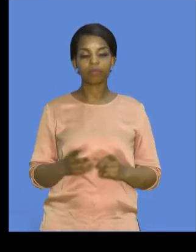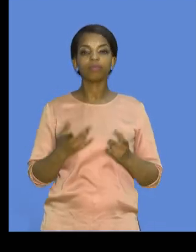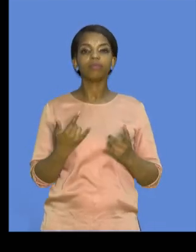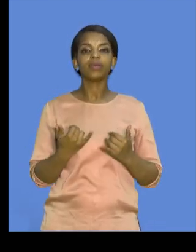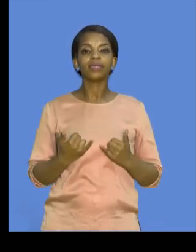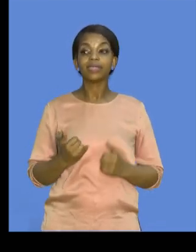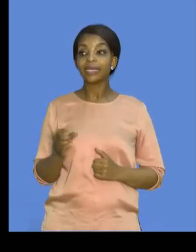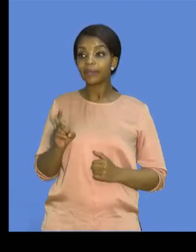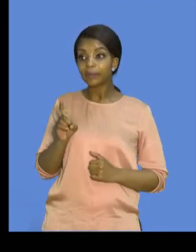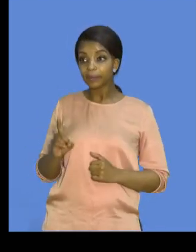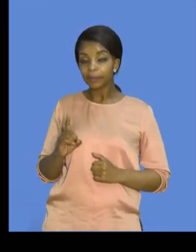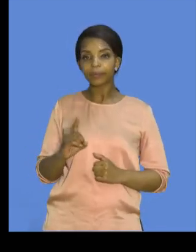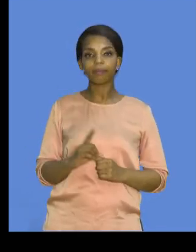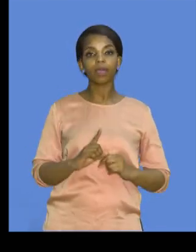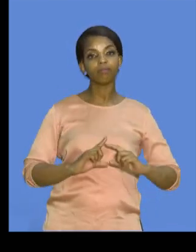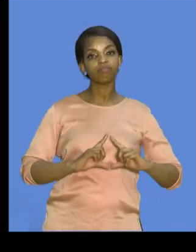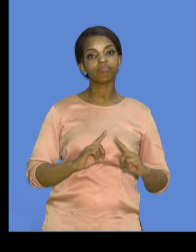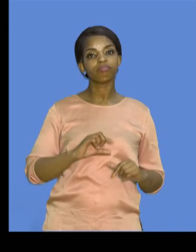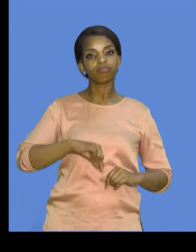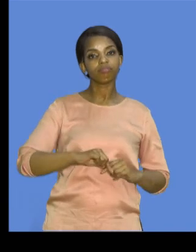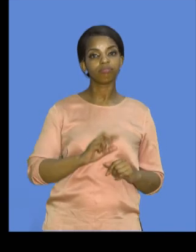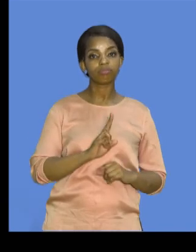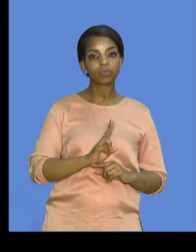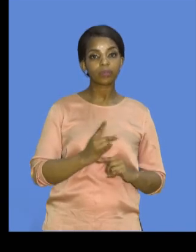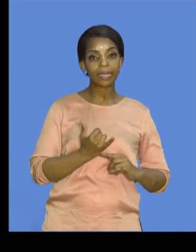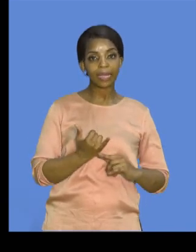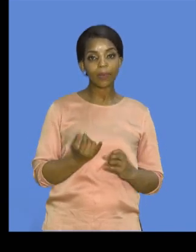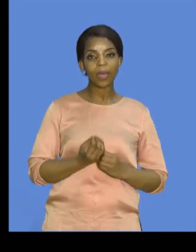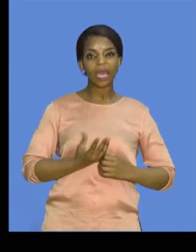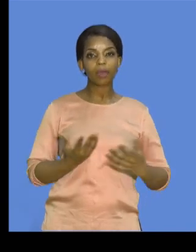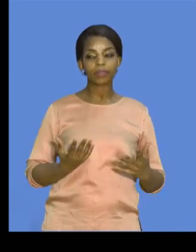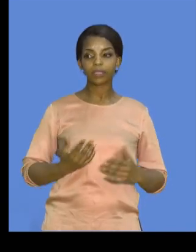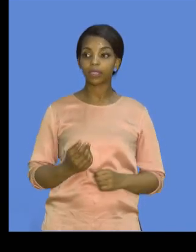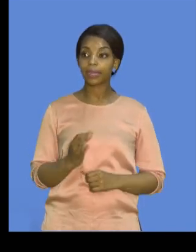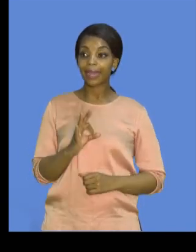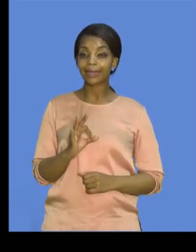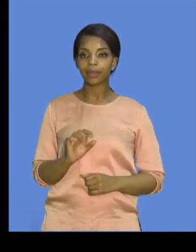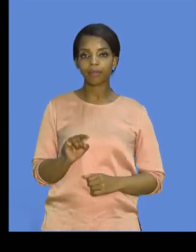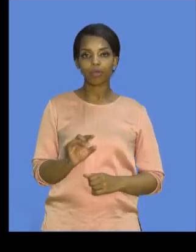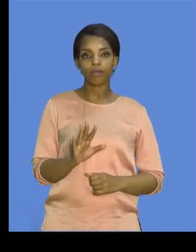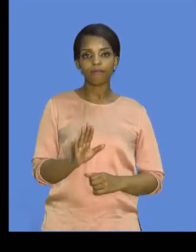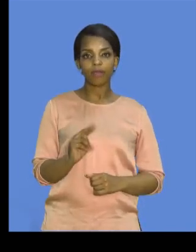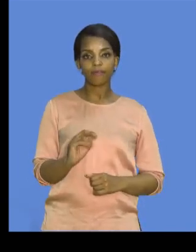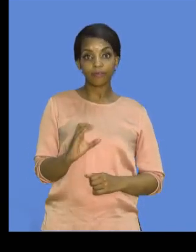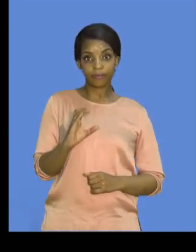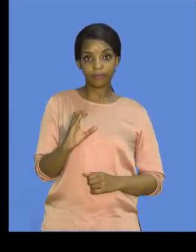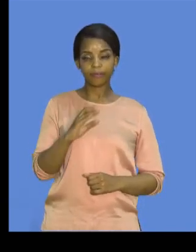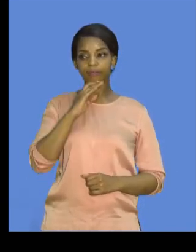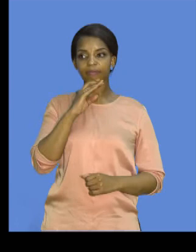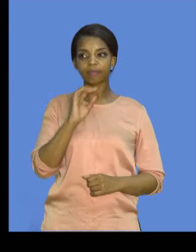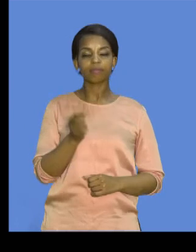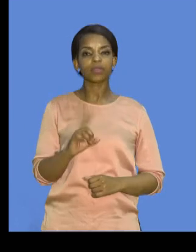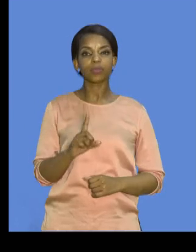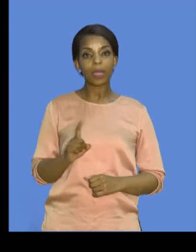is equals to positive 3.5 nanocoulombs. What does that mean? it means this one lost or